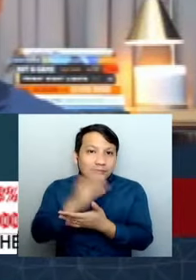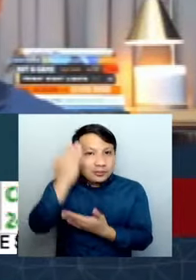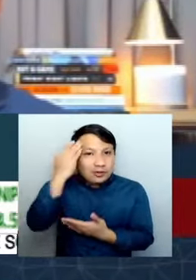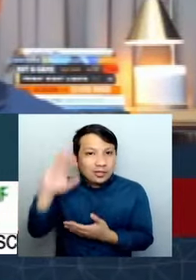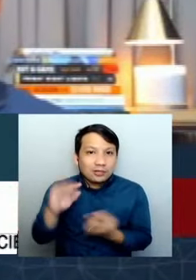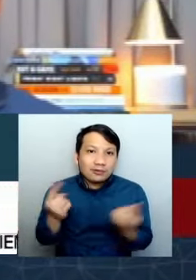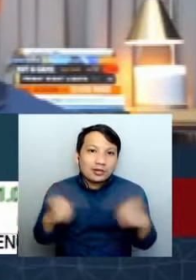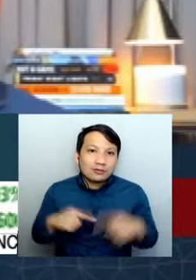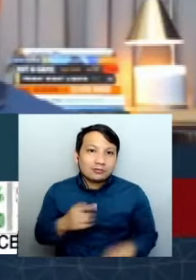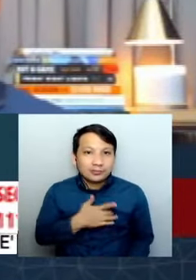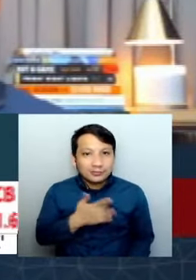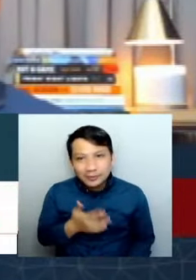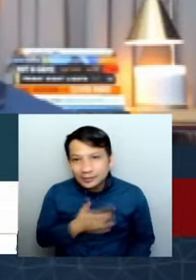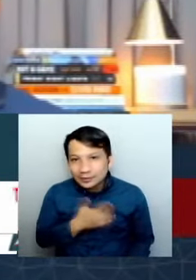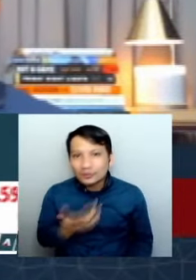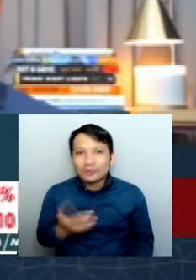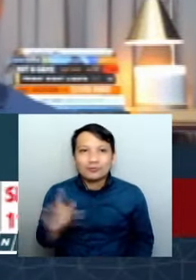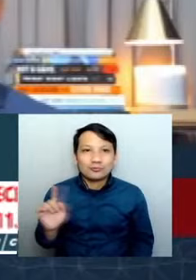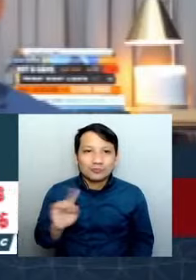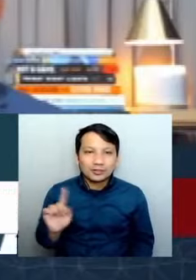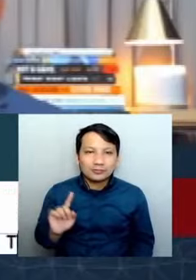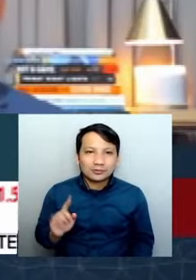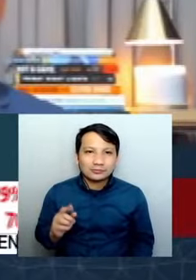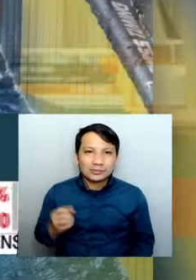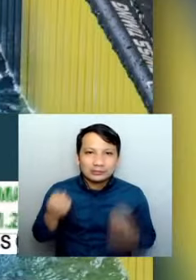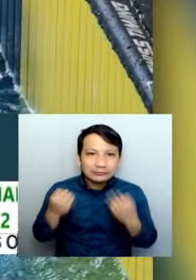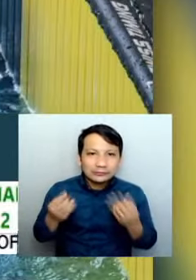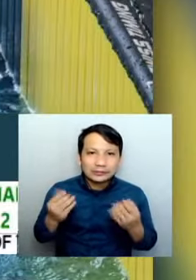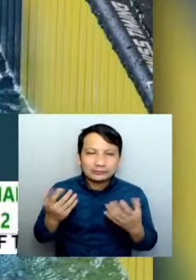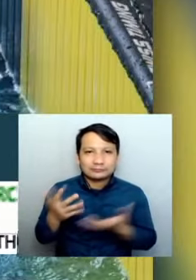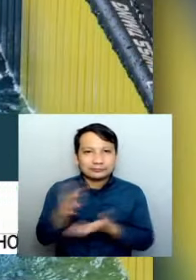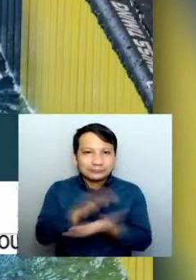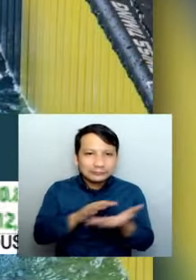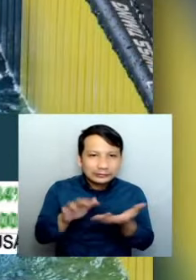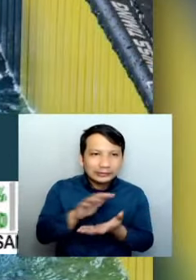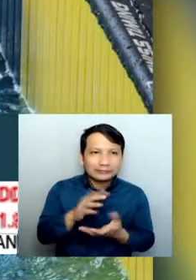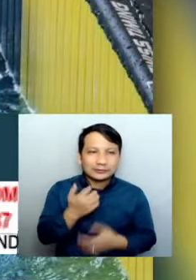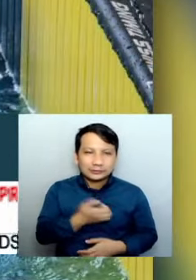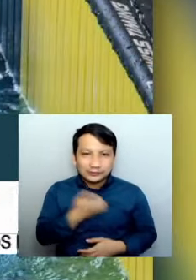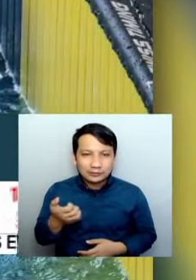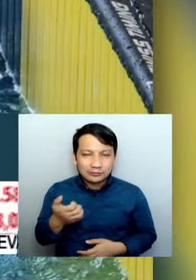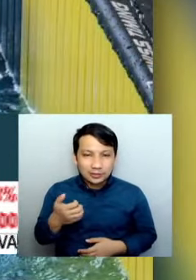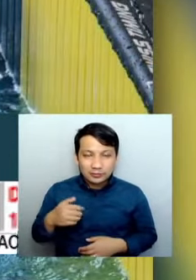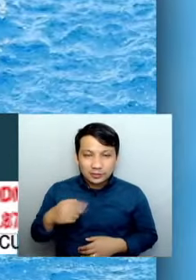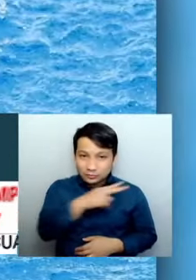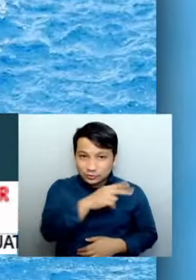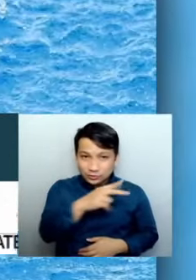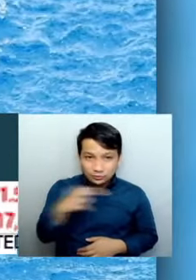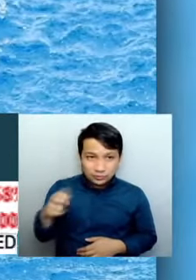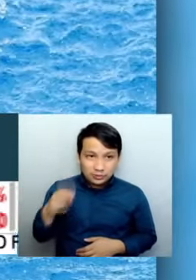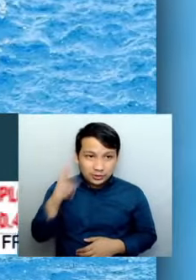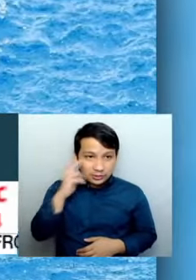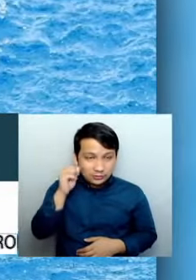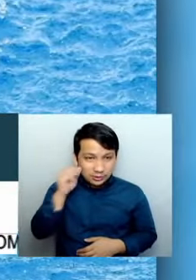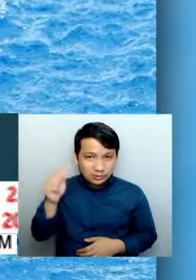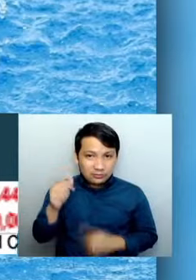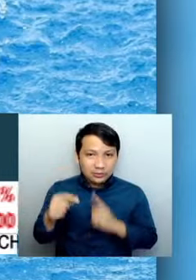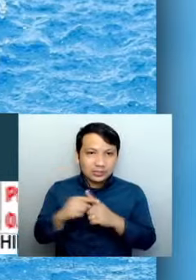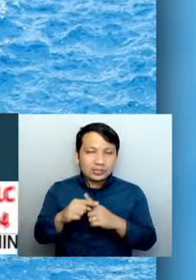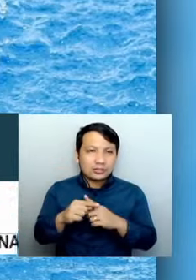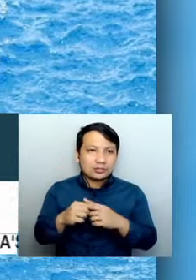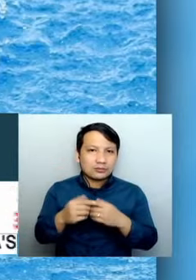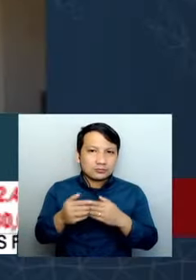feel. So it was just like a lot of mixed emotions. For Phil M. swimmer Remedy Rule, the pandemic pause has been a roller coaster